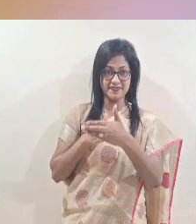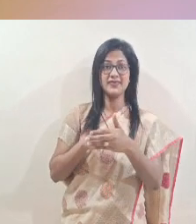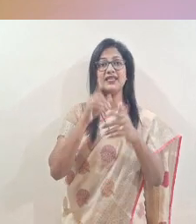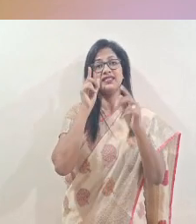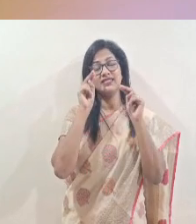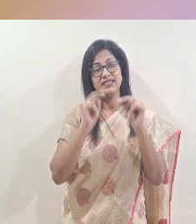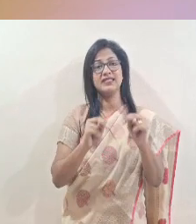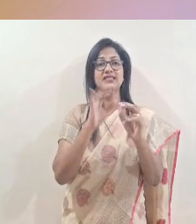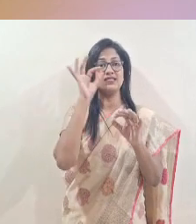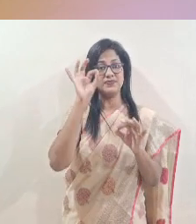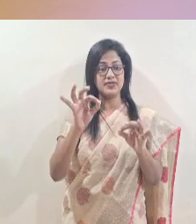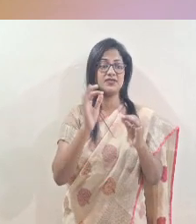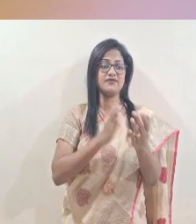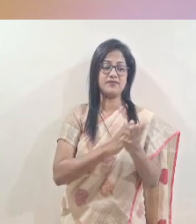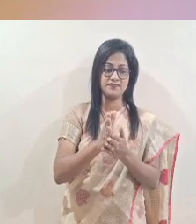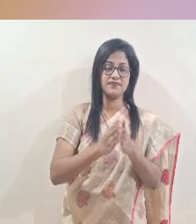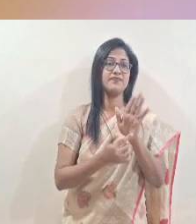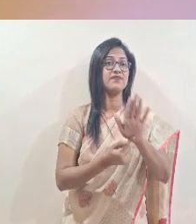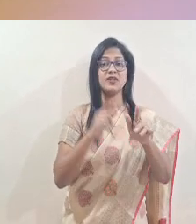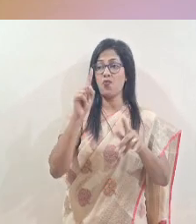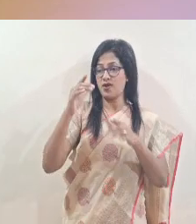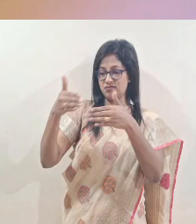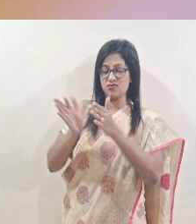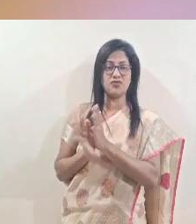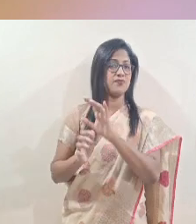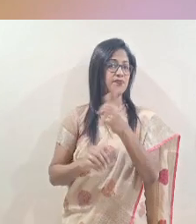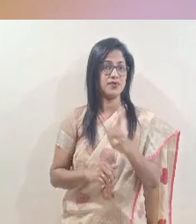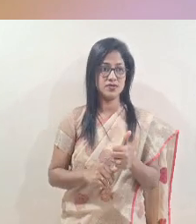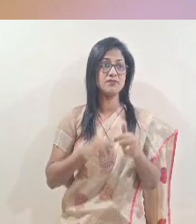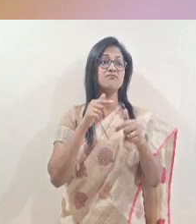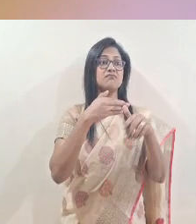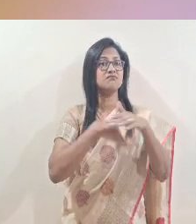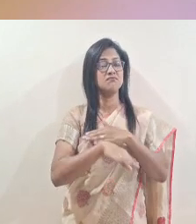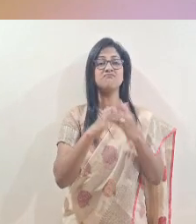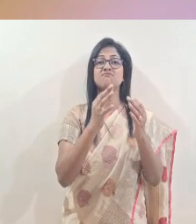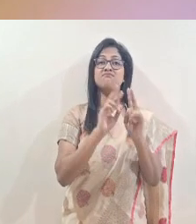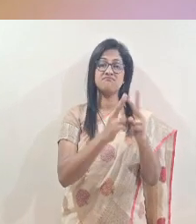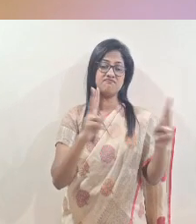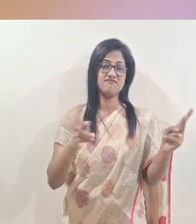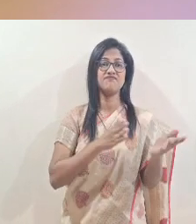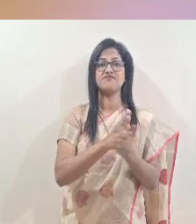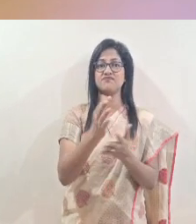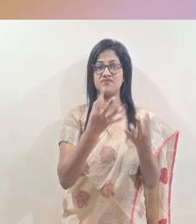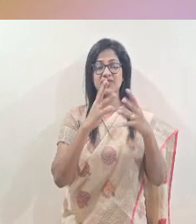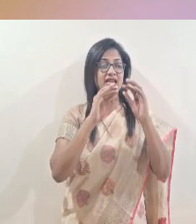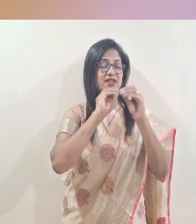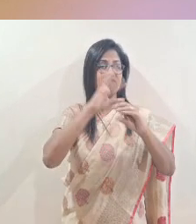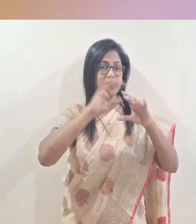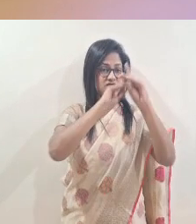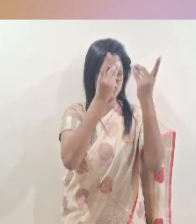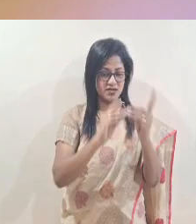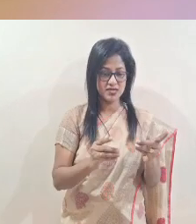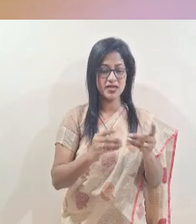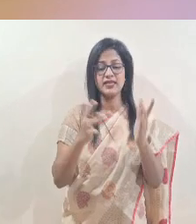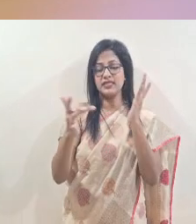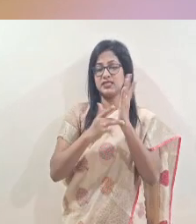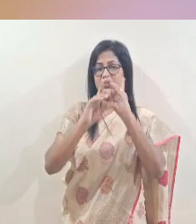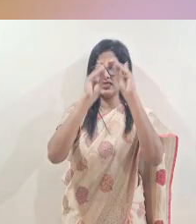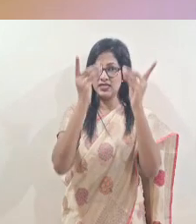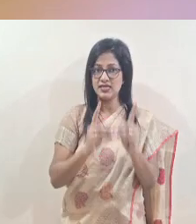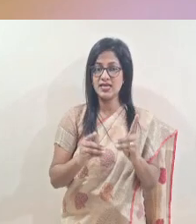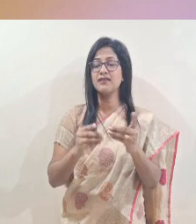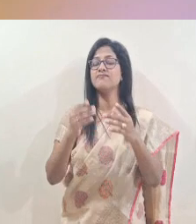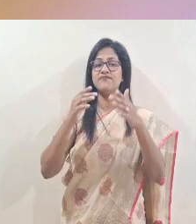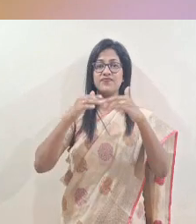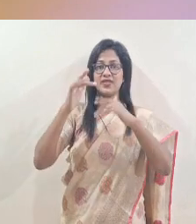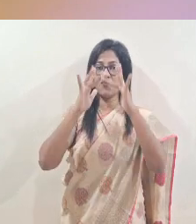specific approaches which cannot come from one sector. It does require multi-pronged approach, from information design to digital design to